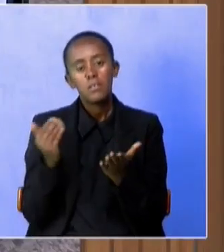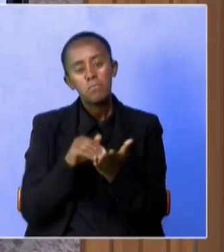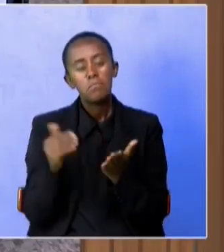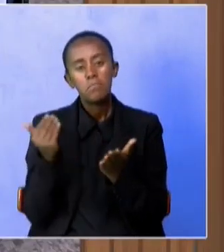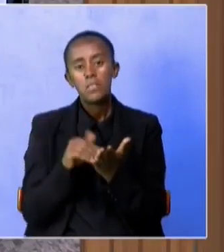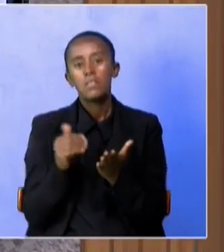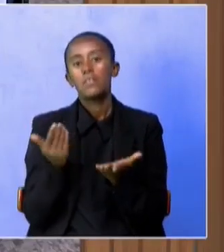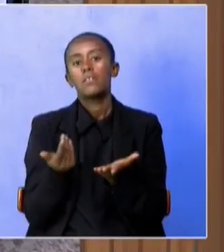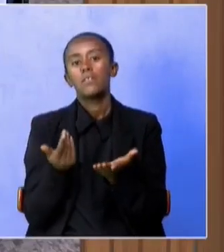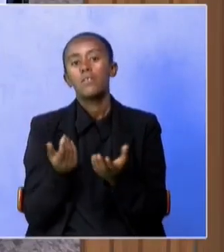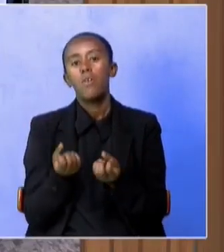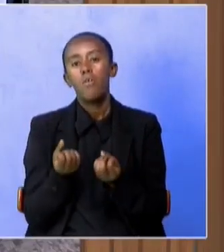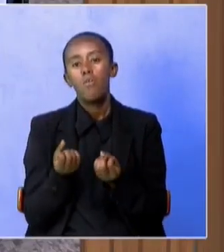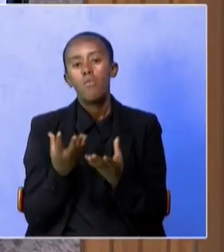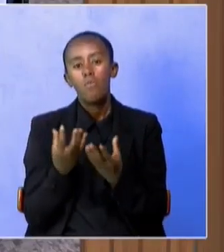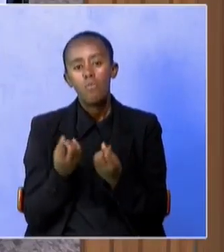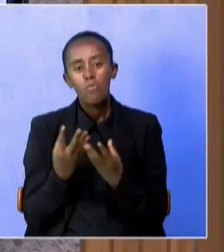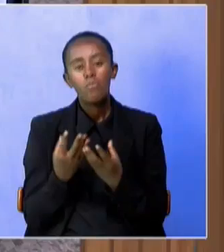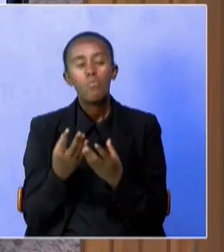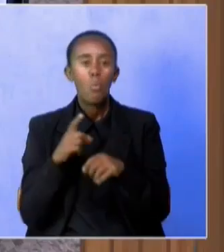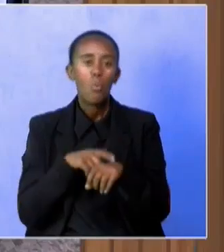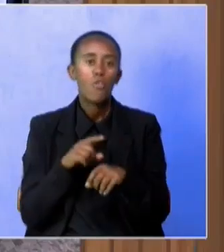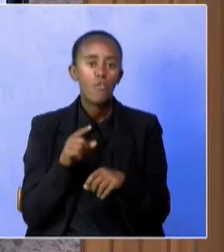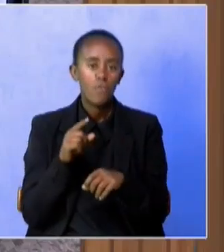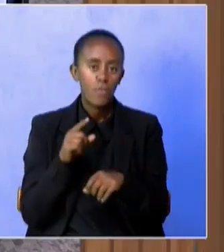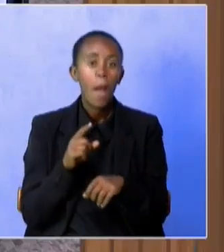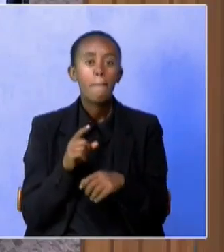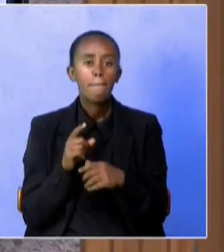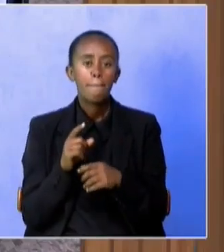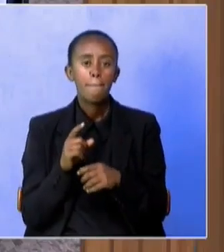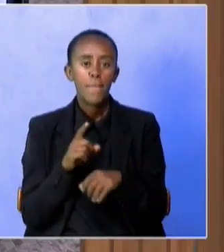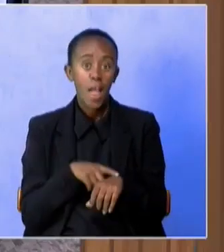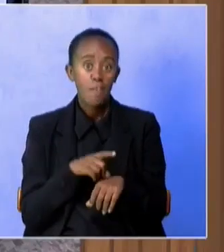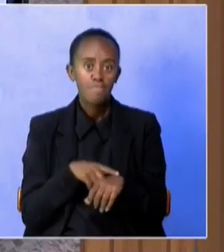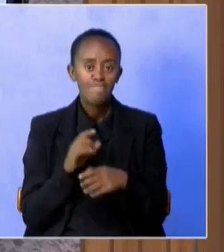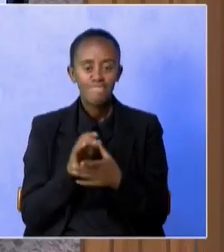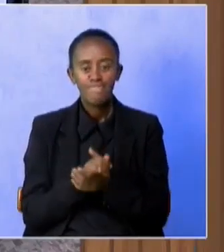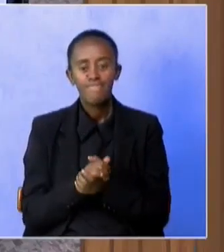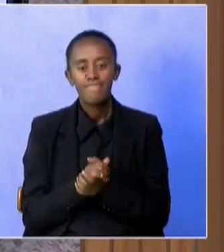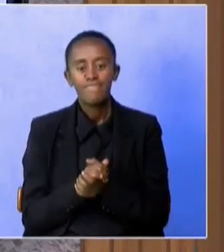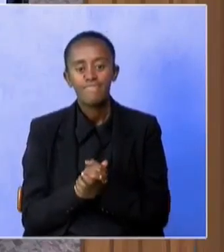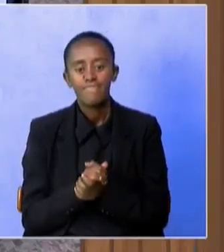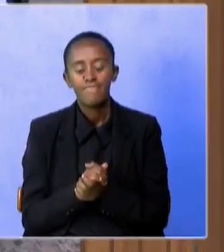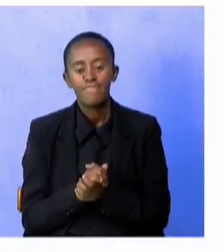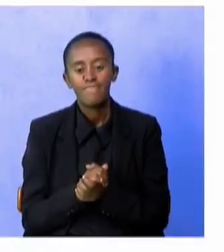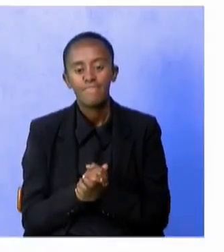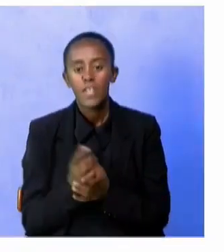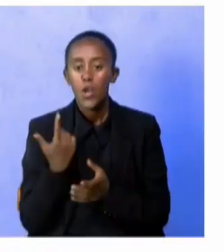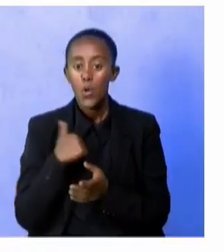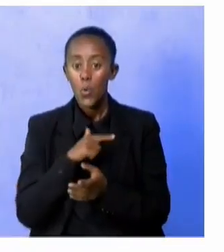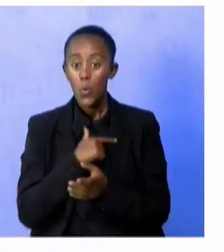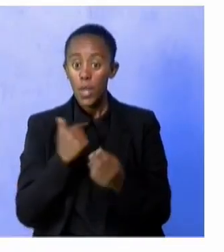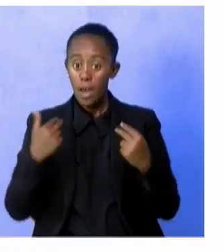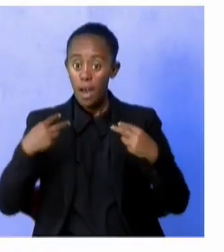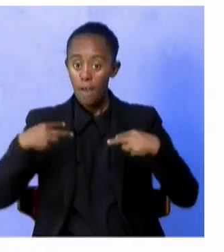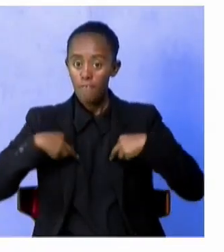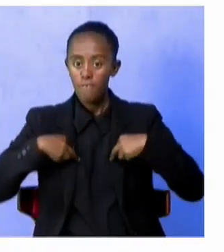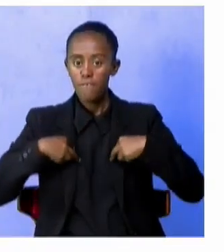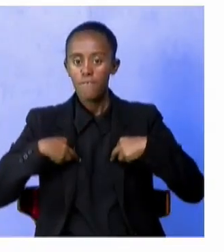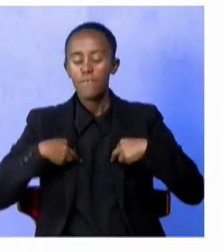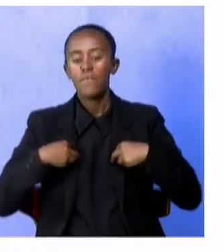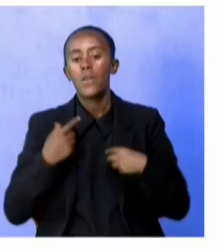time. Number 4, we have again. We have known